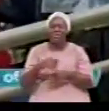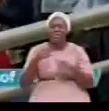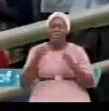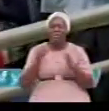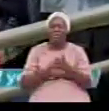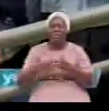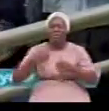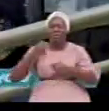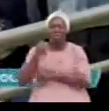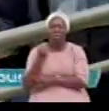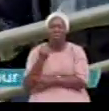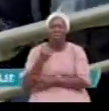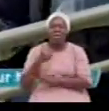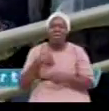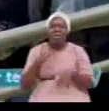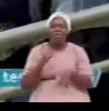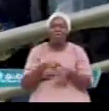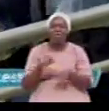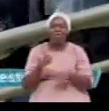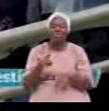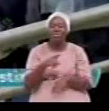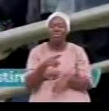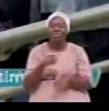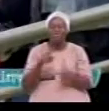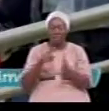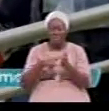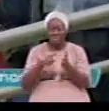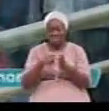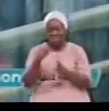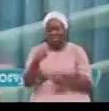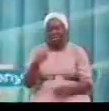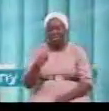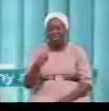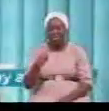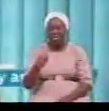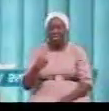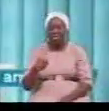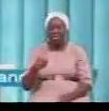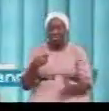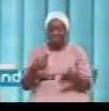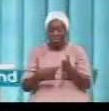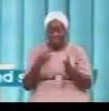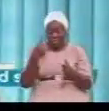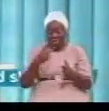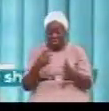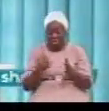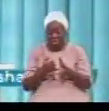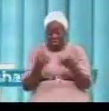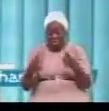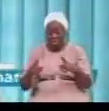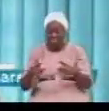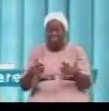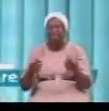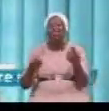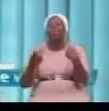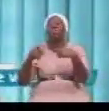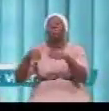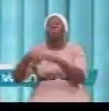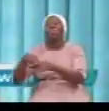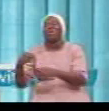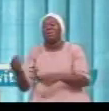touched you. No doubt about it. Check yourself. As soon as you confirm, come over, come over, come over, come over.